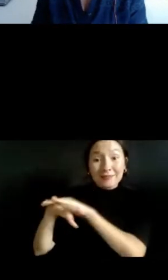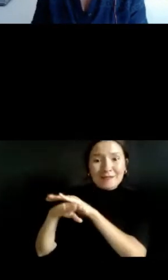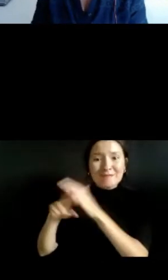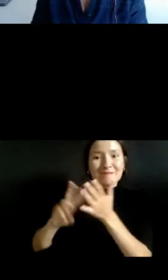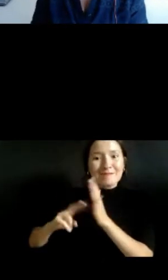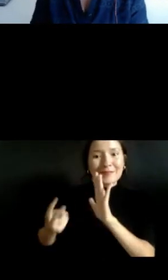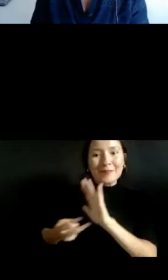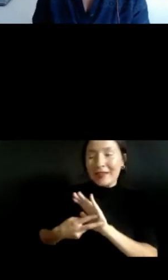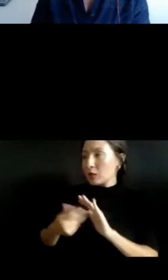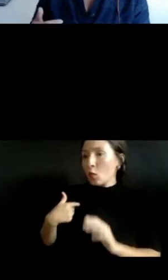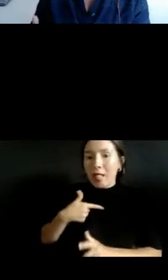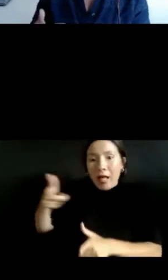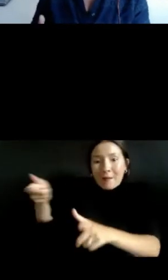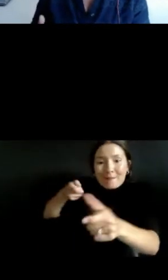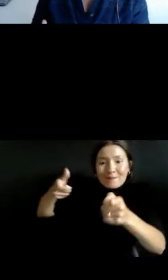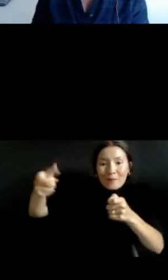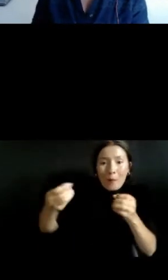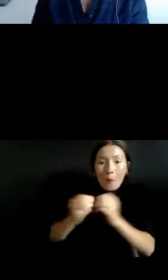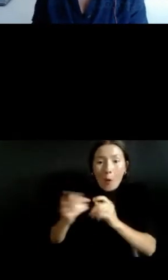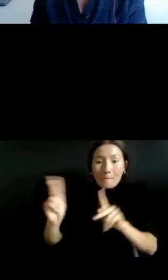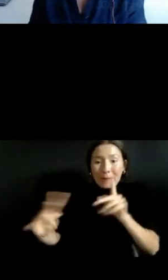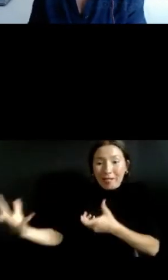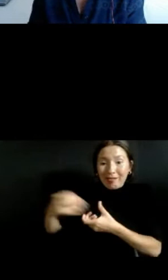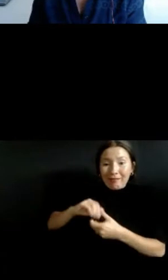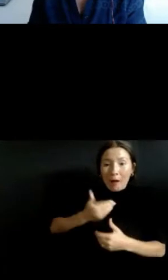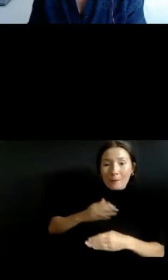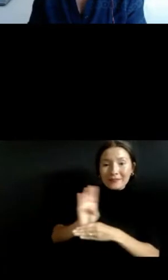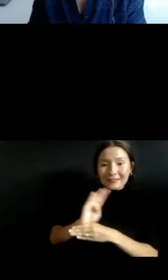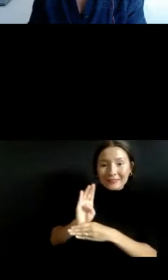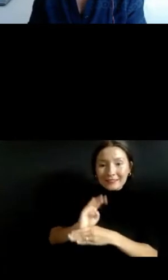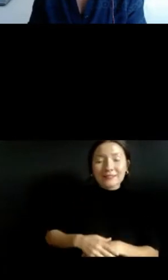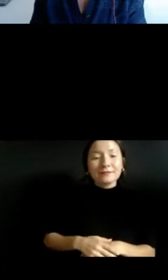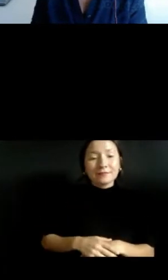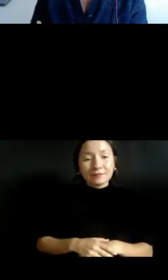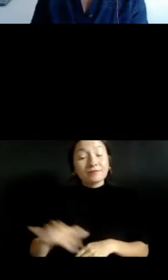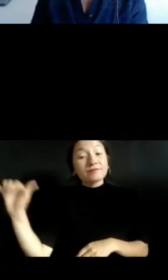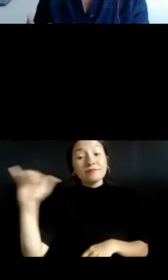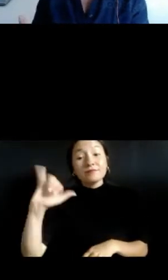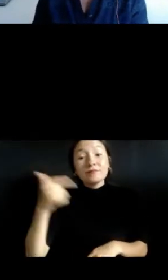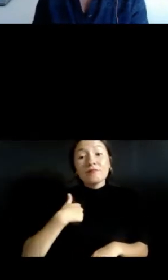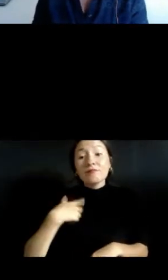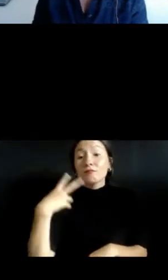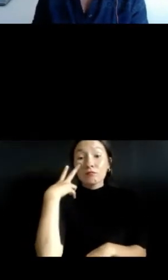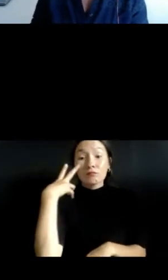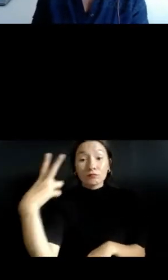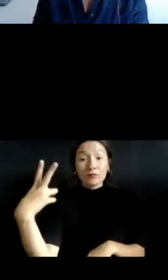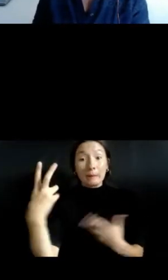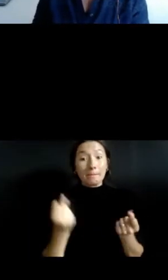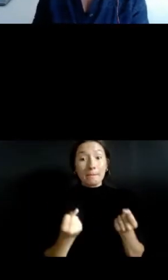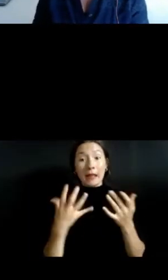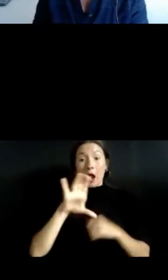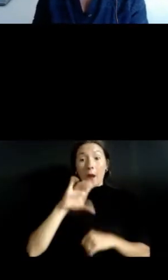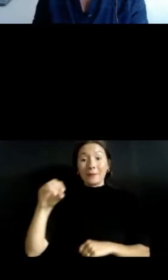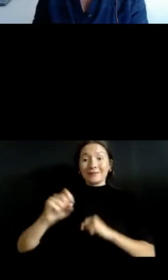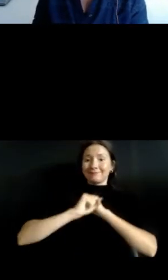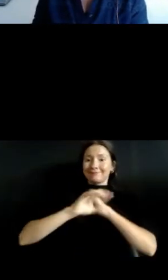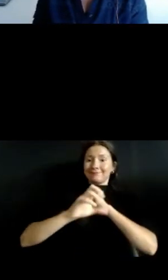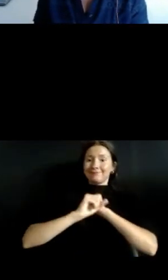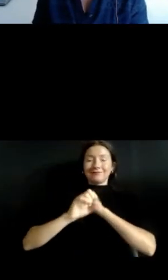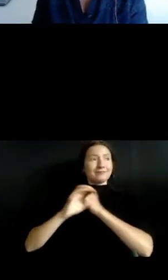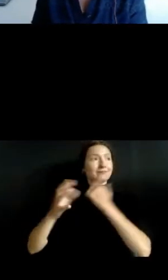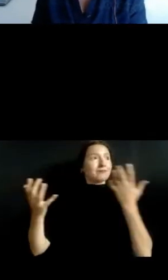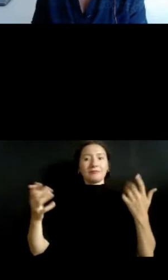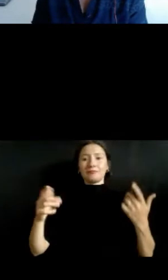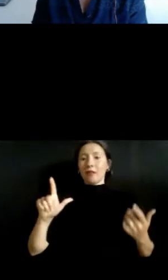And I've also recently seen evidence of accessibility being a unique selling point for learning management systems and also for virtual